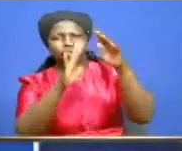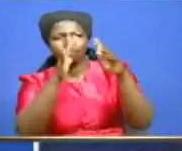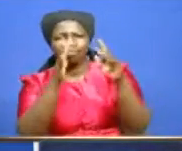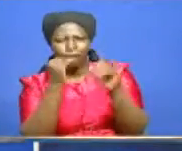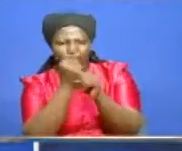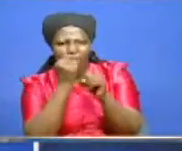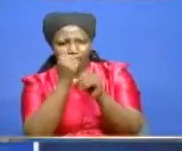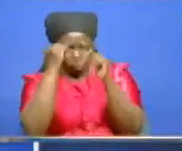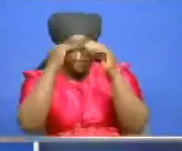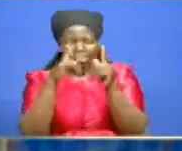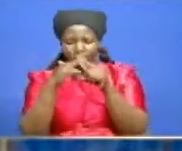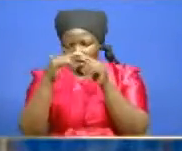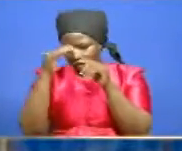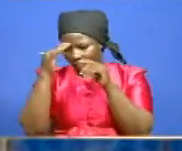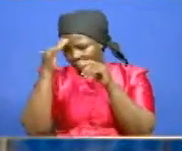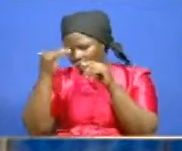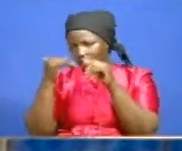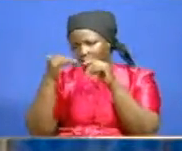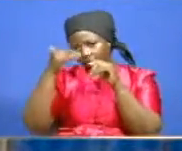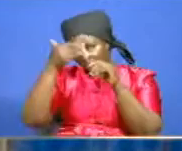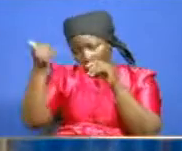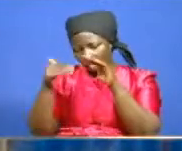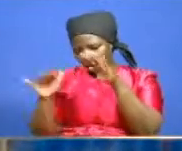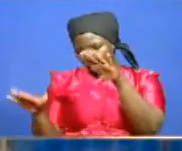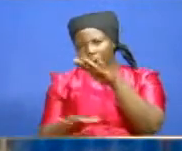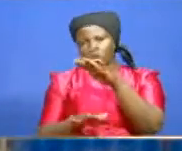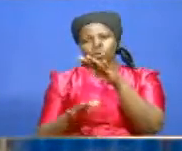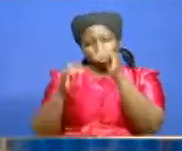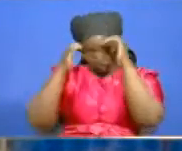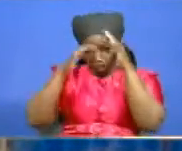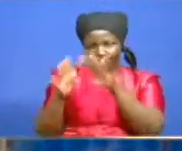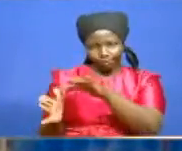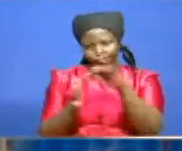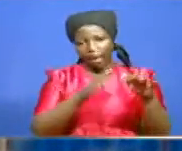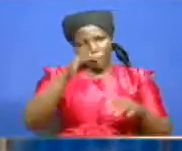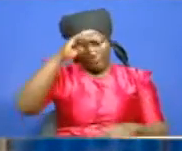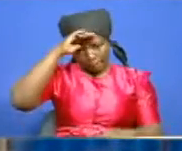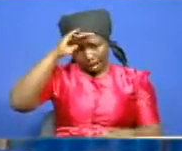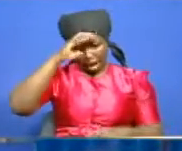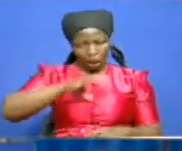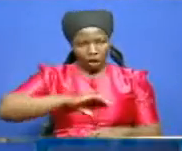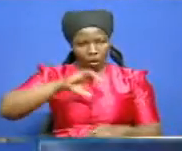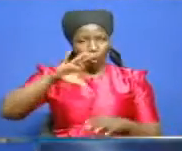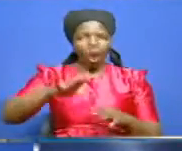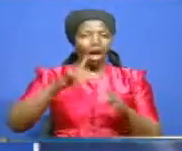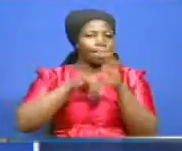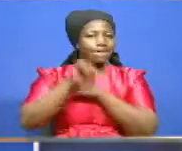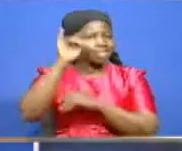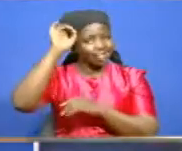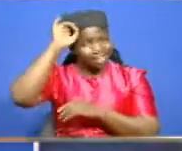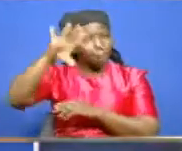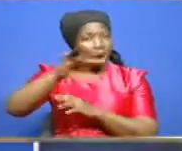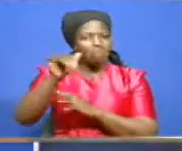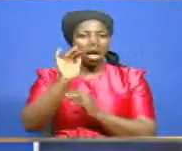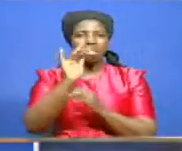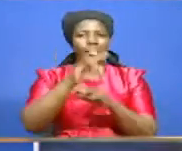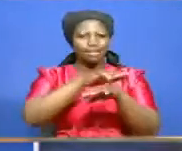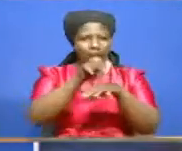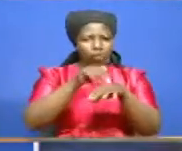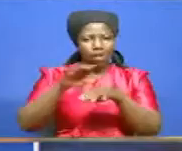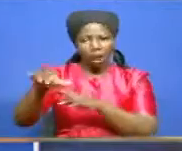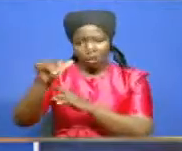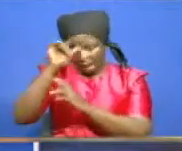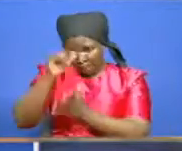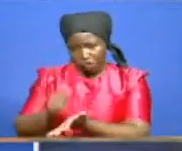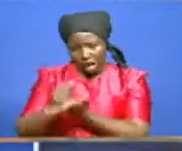are below. Meanwhile, bar owners in Kiambu County are appealing to the national and county governments to assist their staff